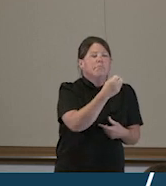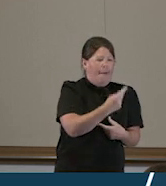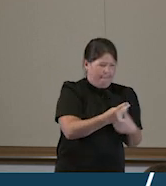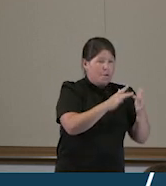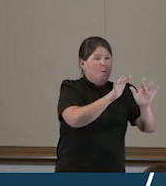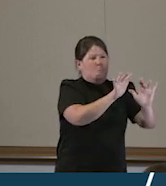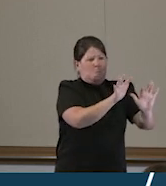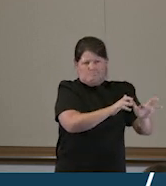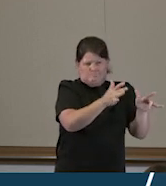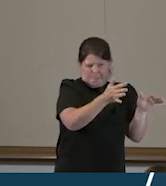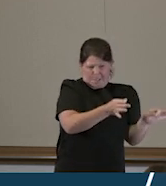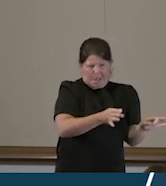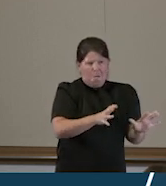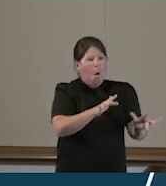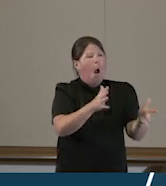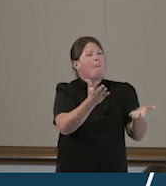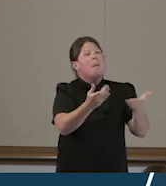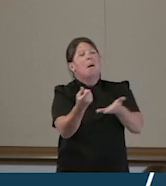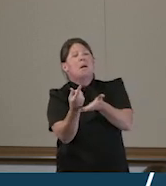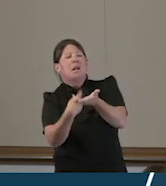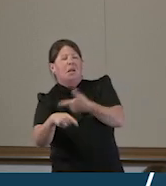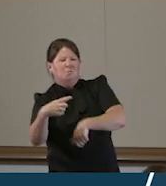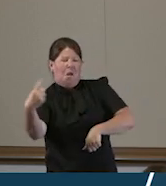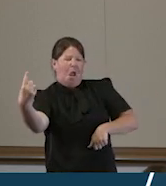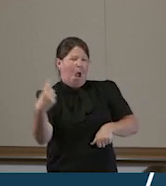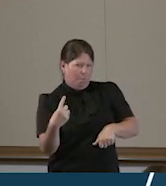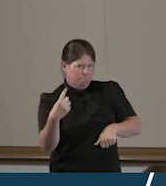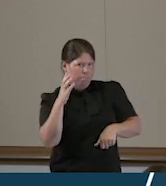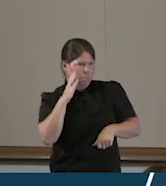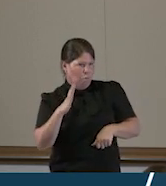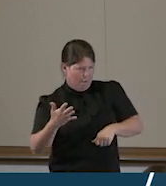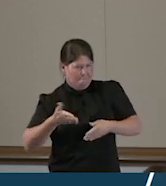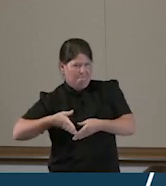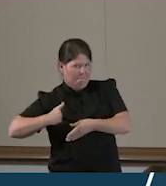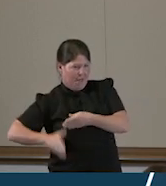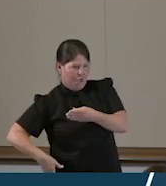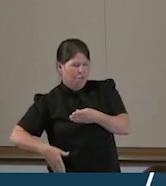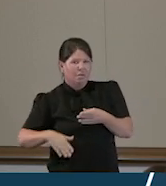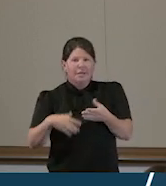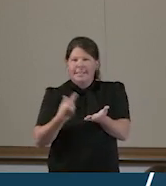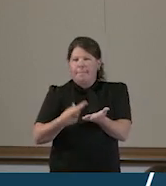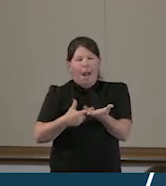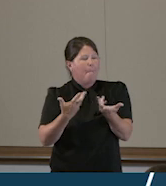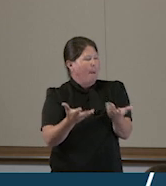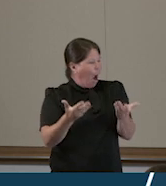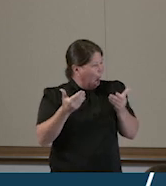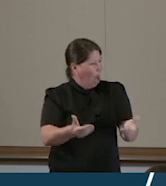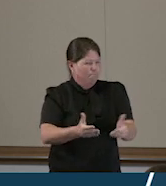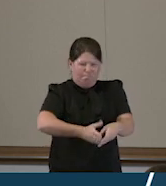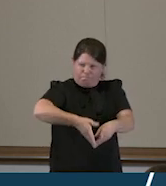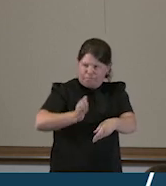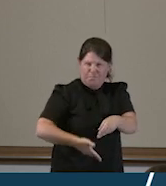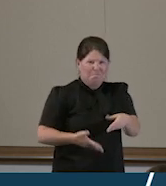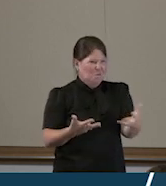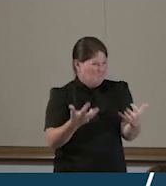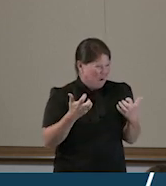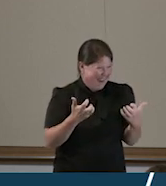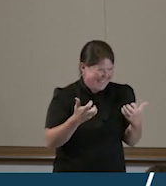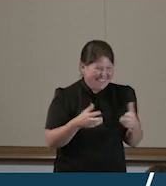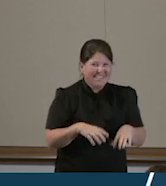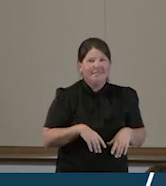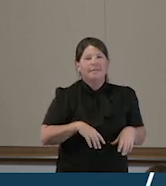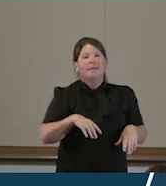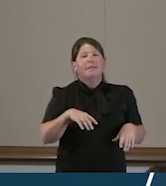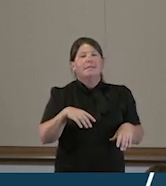sometimes they just want to get it done in one fell swoop. But, and I've had verbal and nonverbal individuals, and I've had people